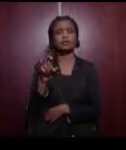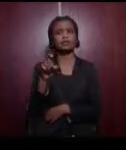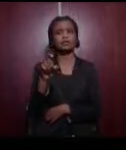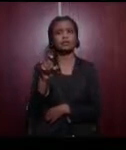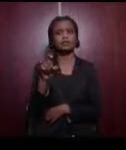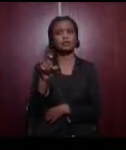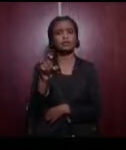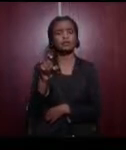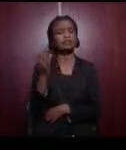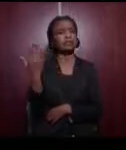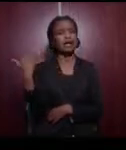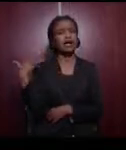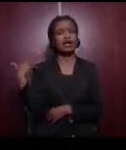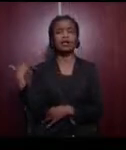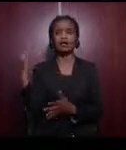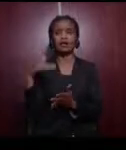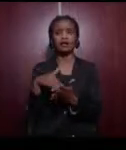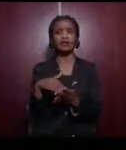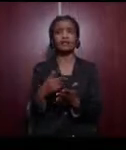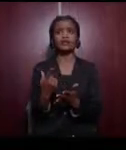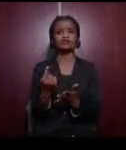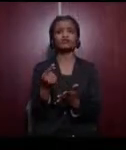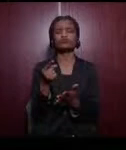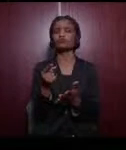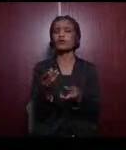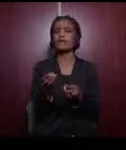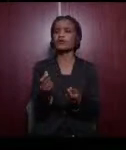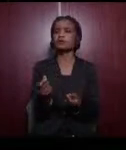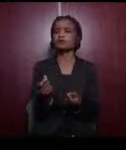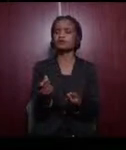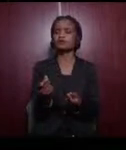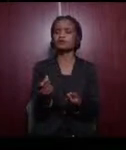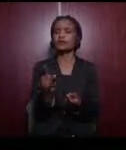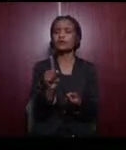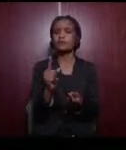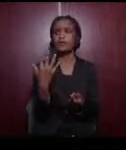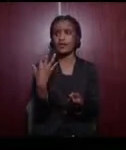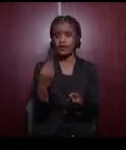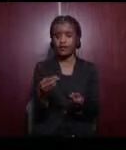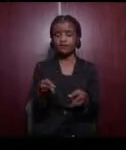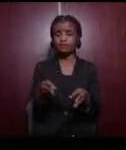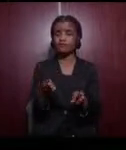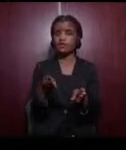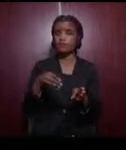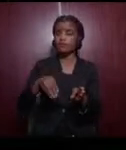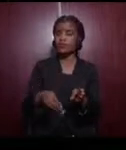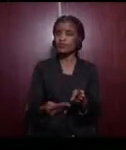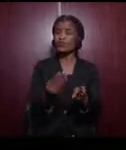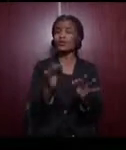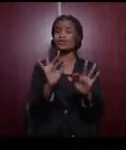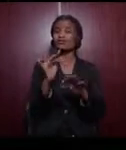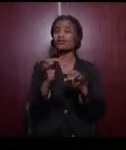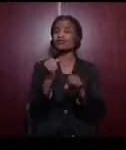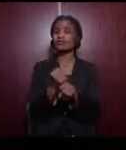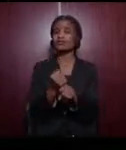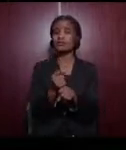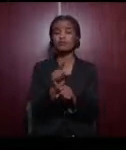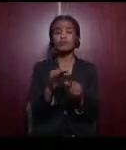Till today, Rale put using 10 years, 15 years. And I had a check. Youth you are transfer